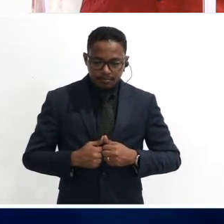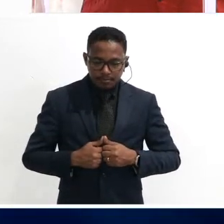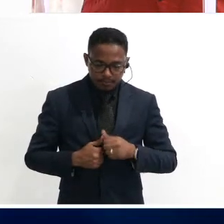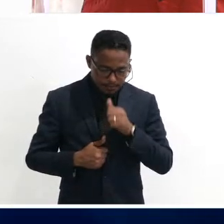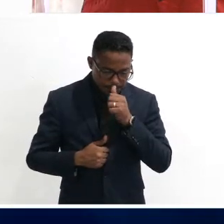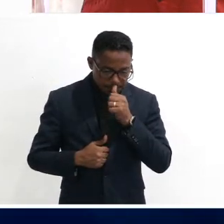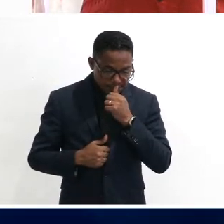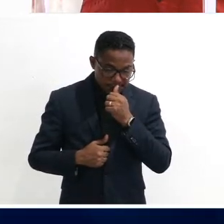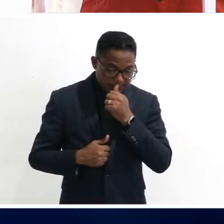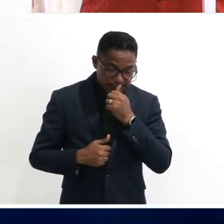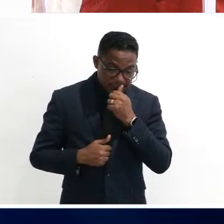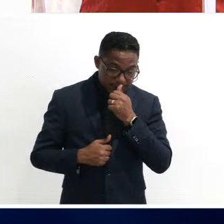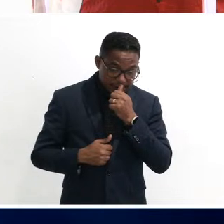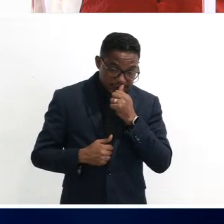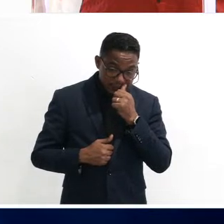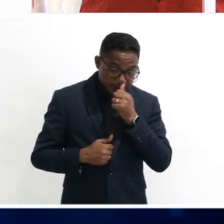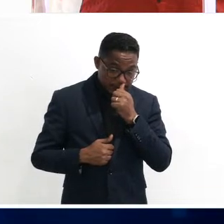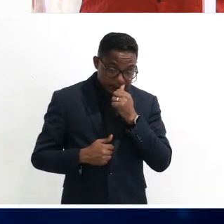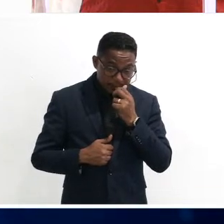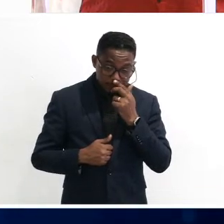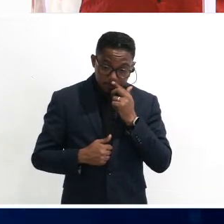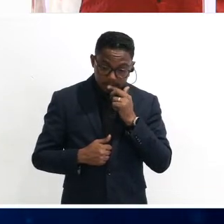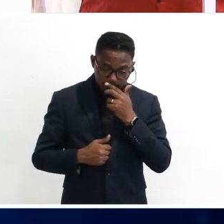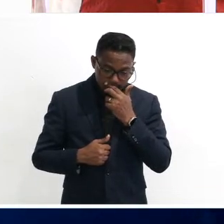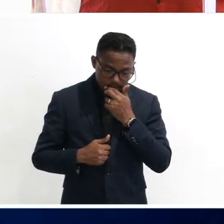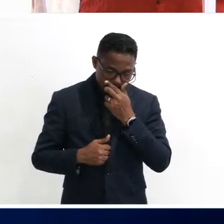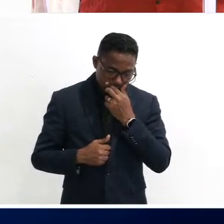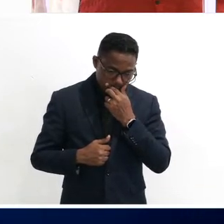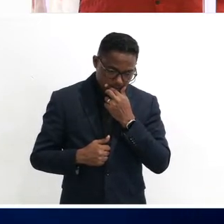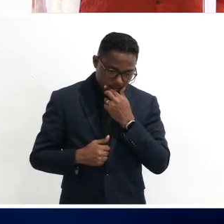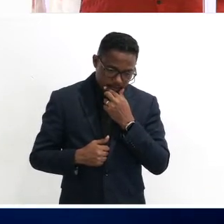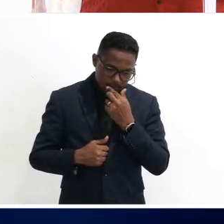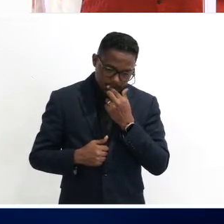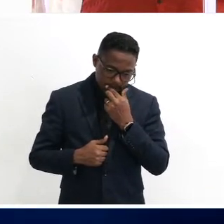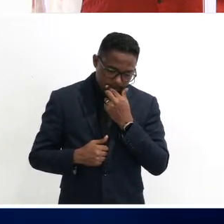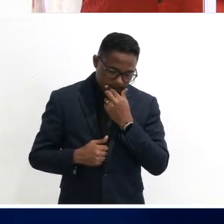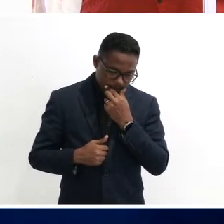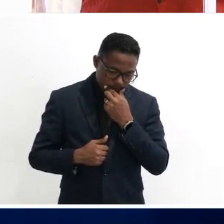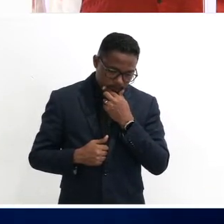I will go through this part fairly fast because it's kind of deep